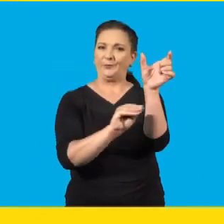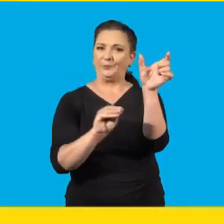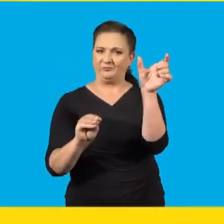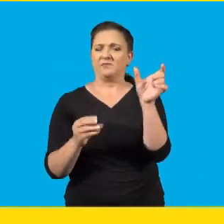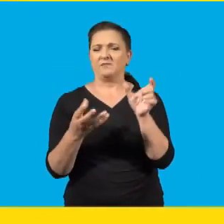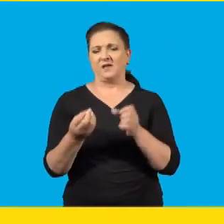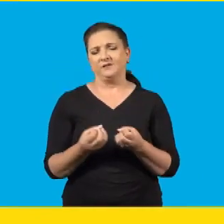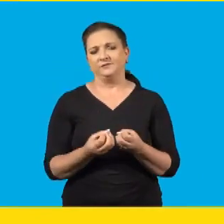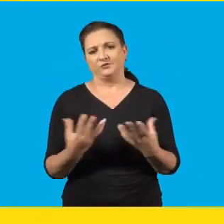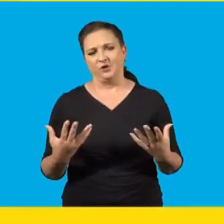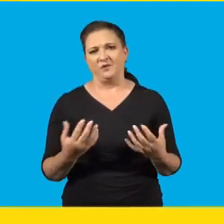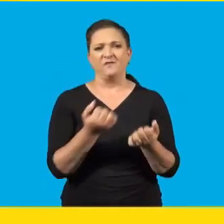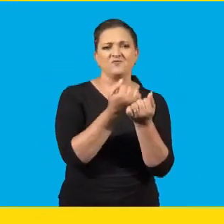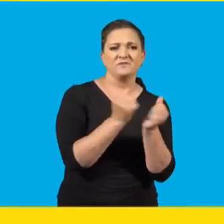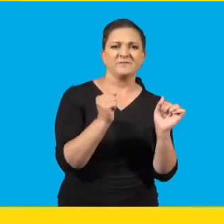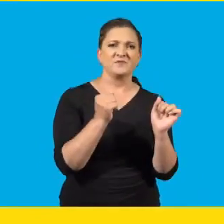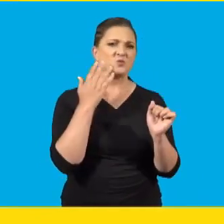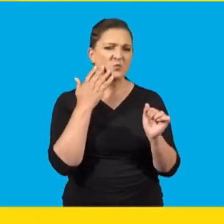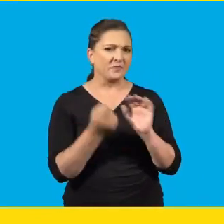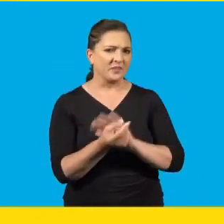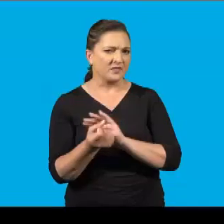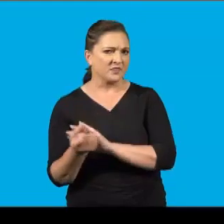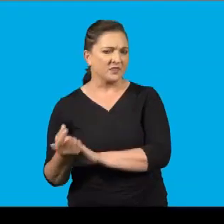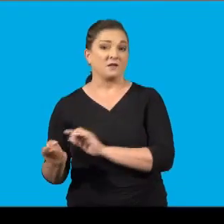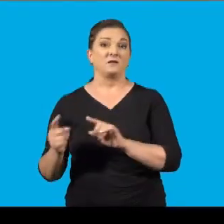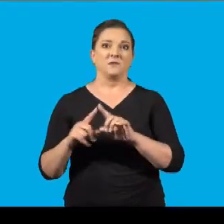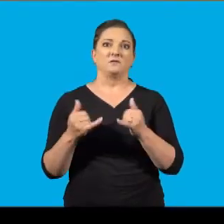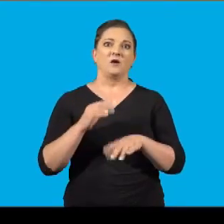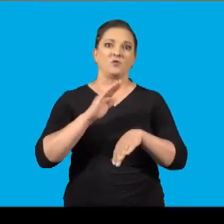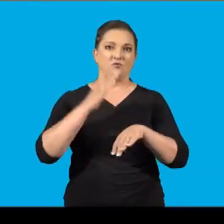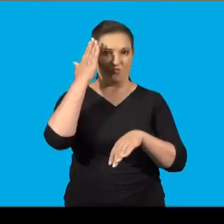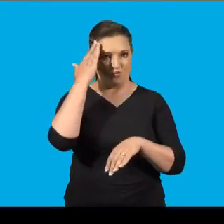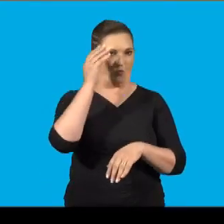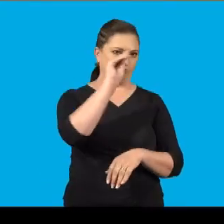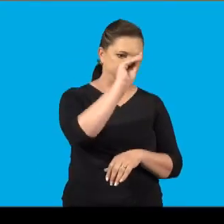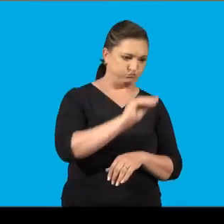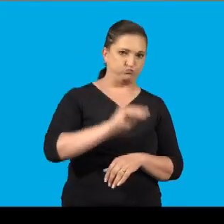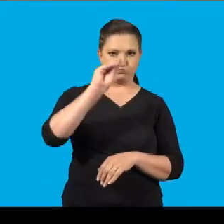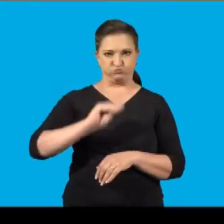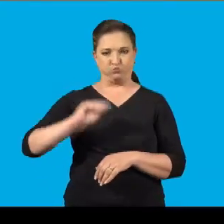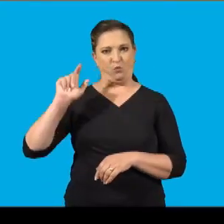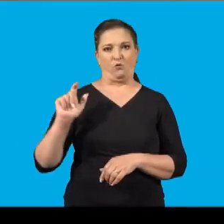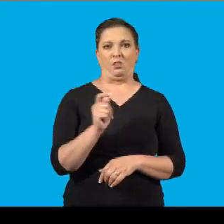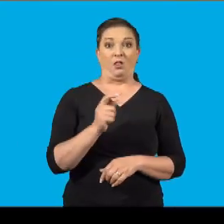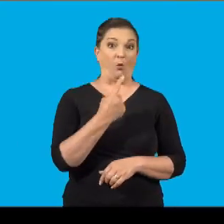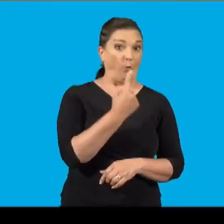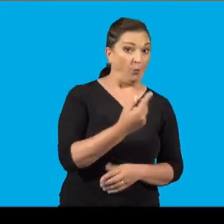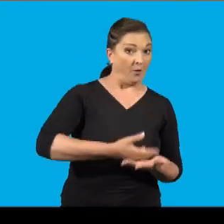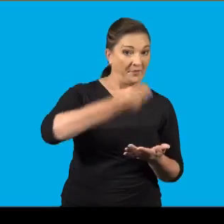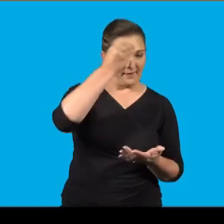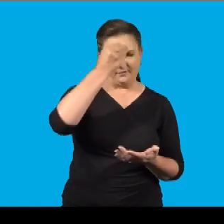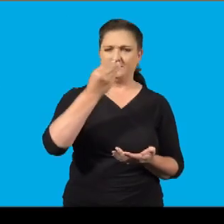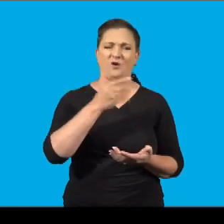with this theme of the coming of democracy in South Africa. Please make sure that you know all of them. Don't just learn one,